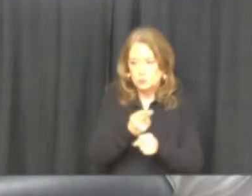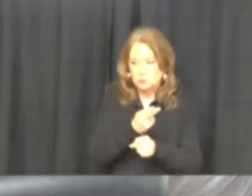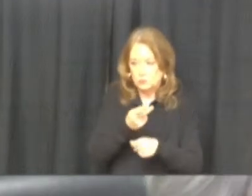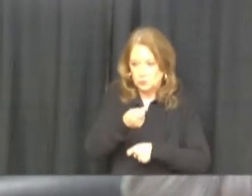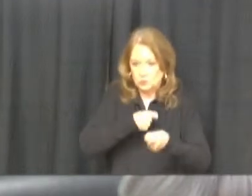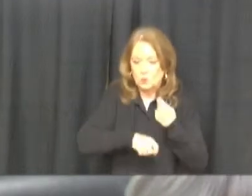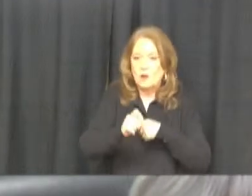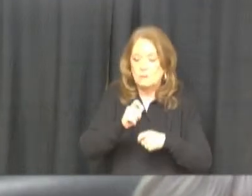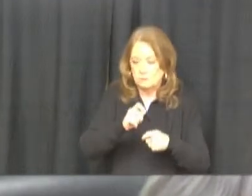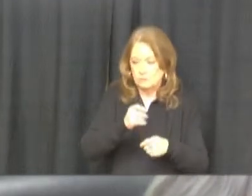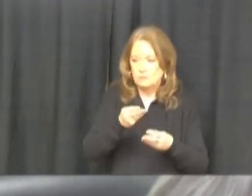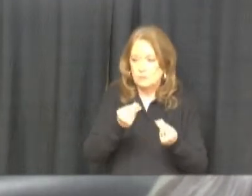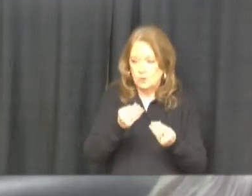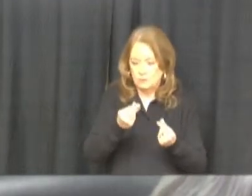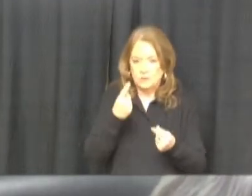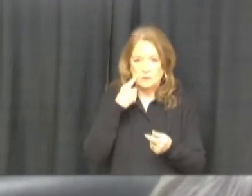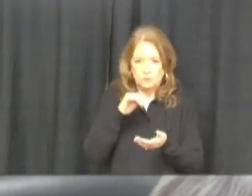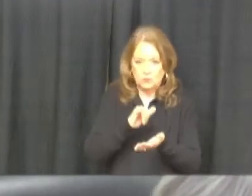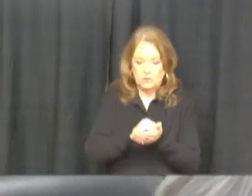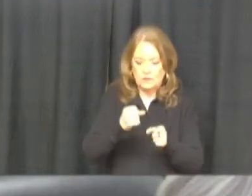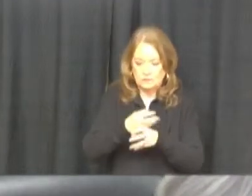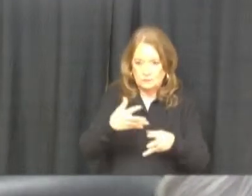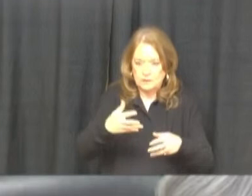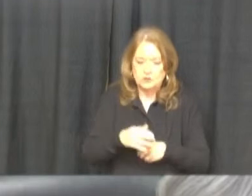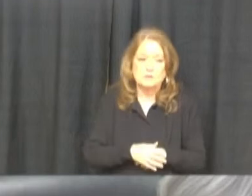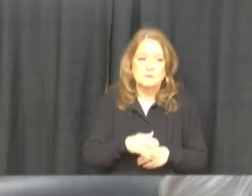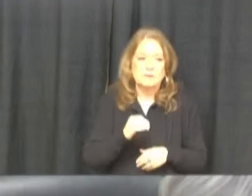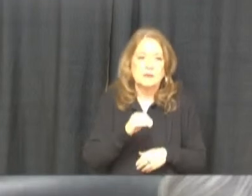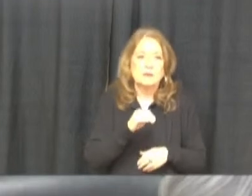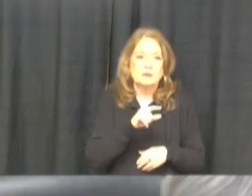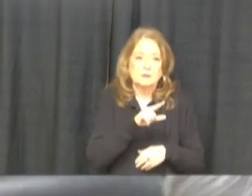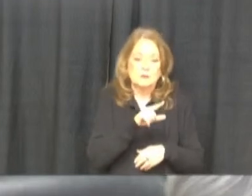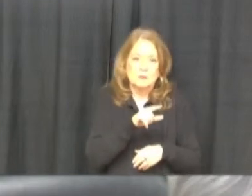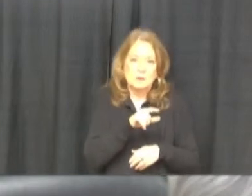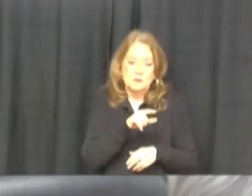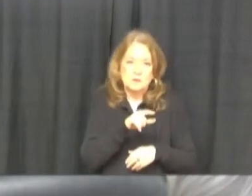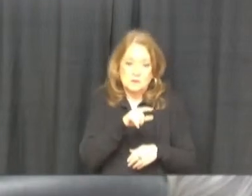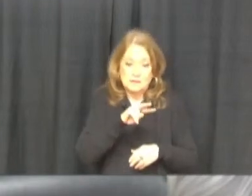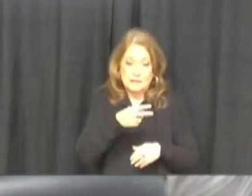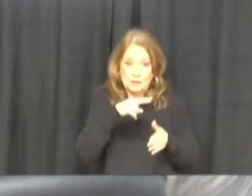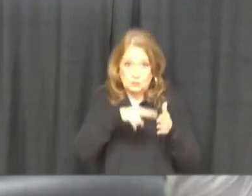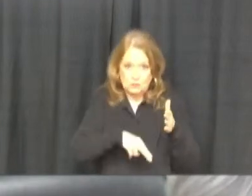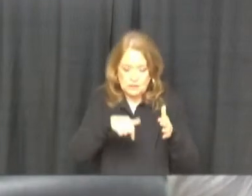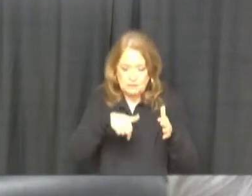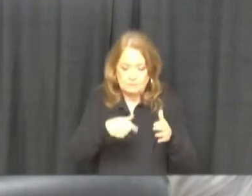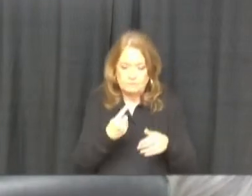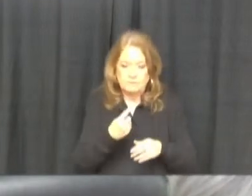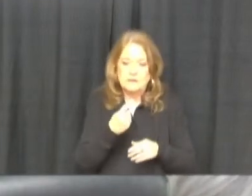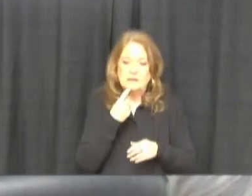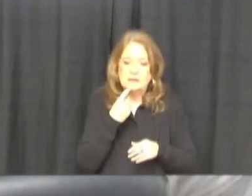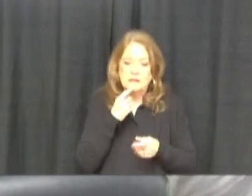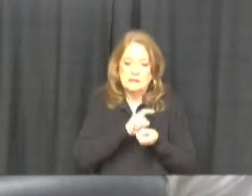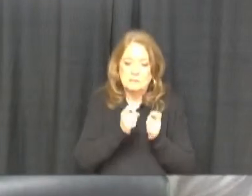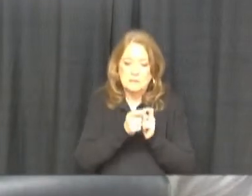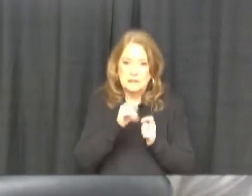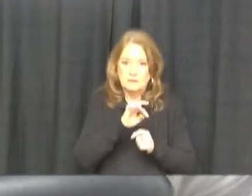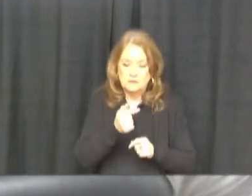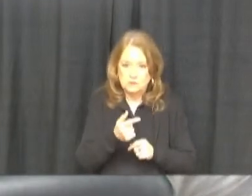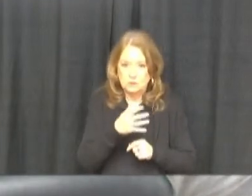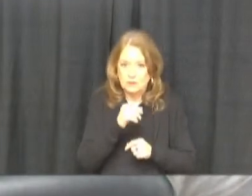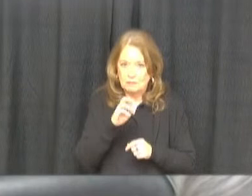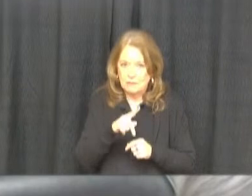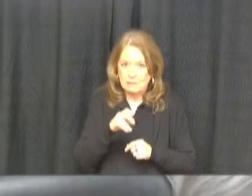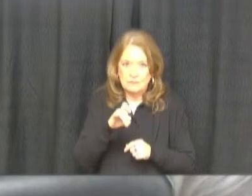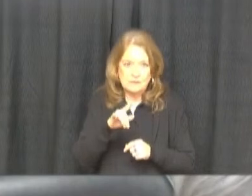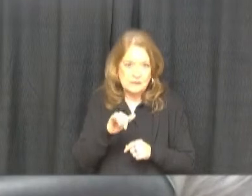therefor. Ordinance 52, 2022-23, second reading, amending the zoning ordinance and map of the City